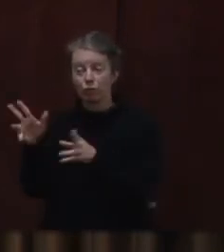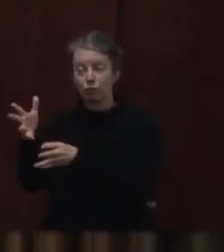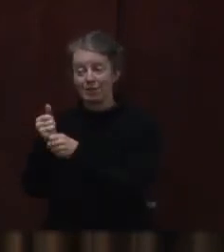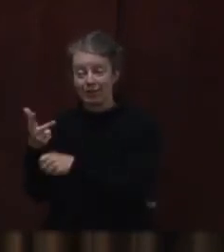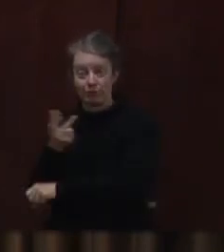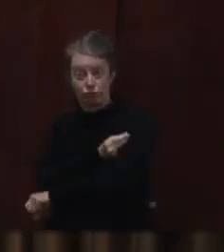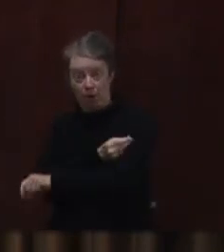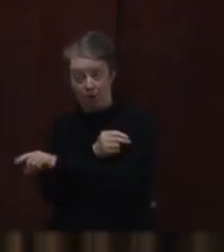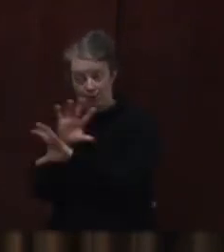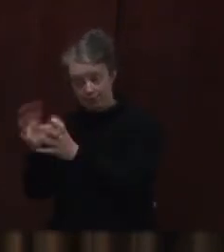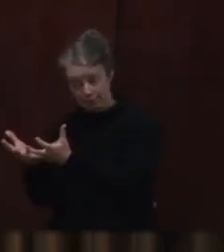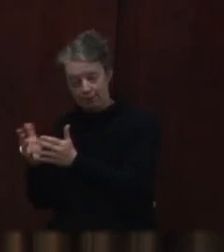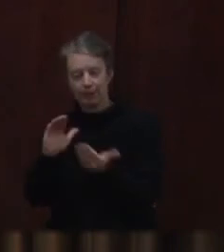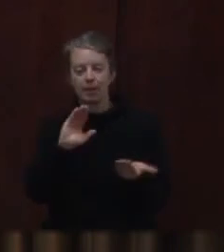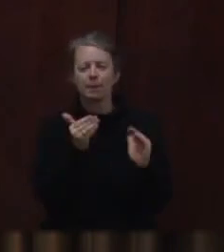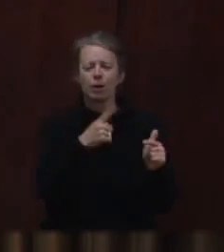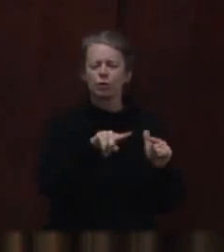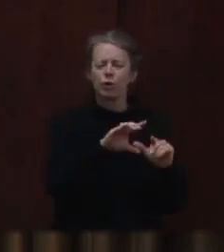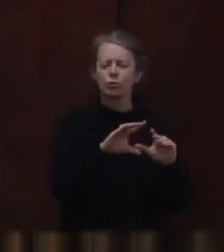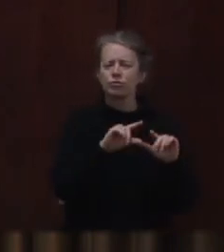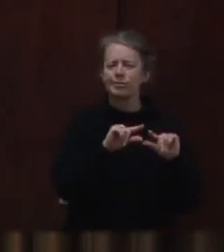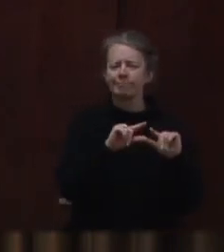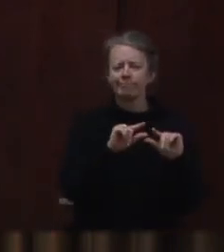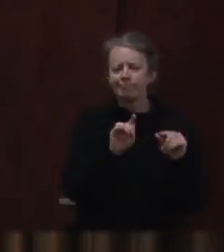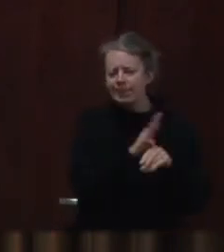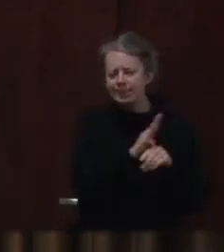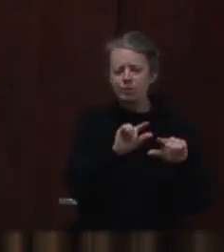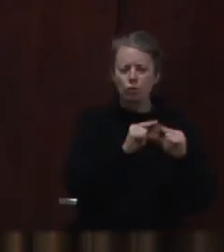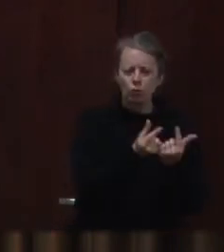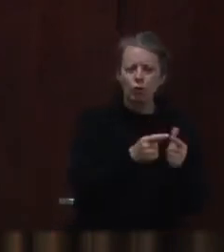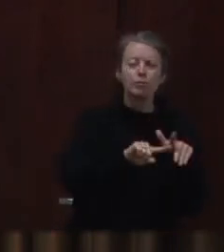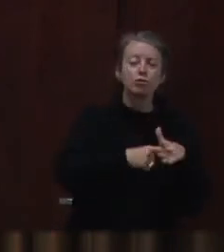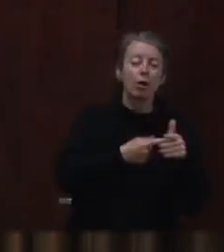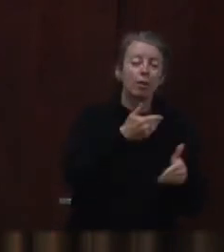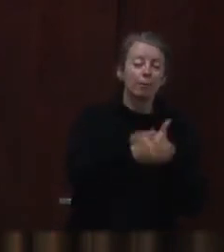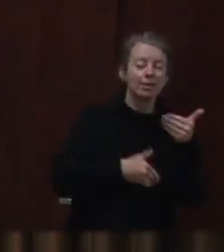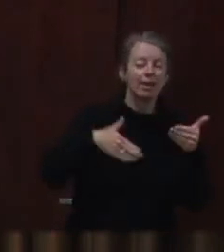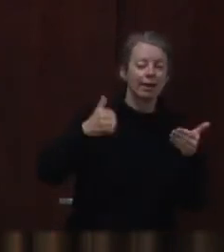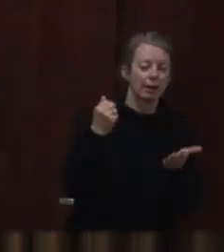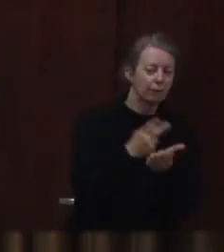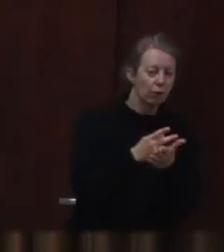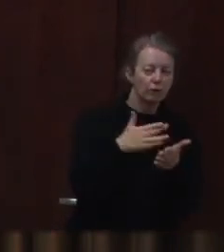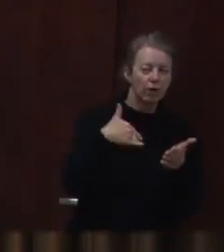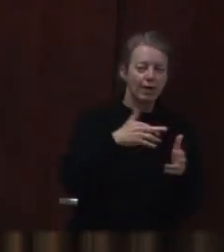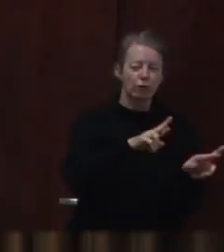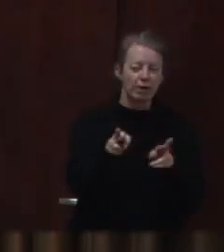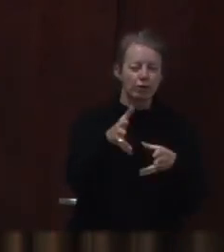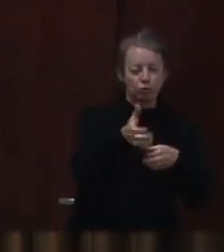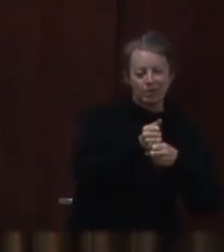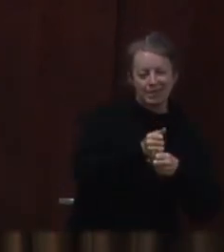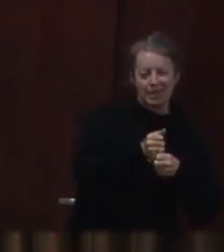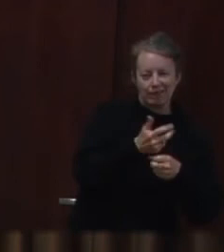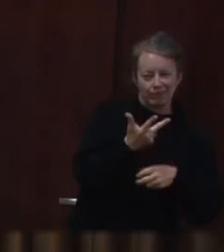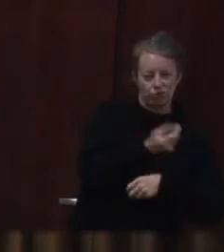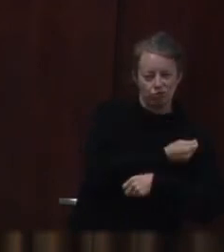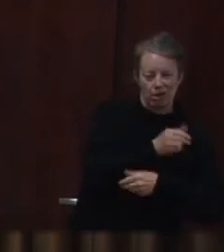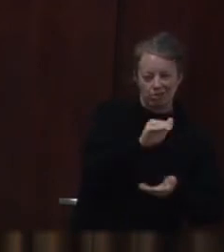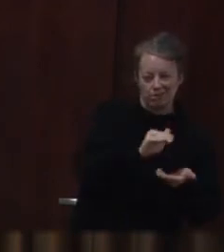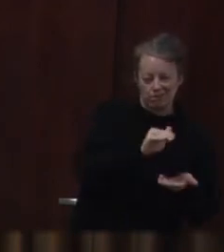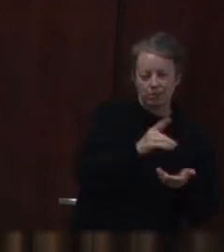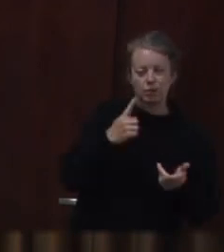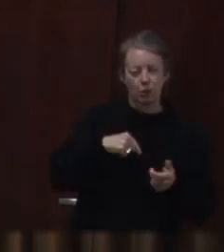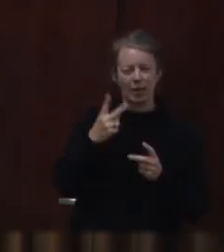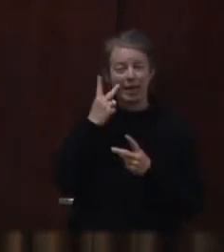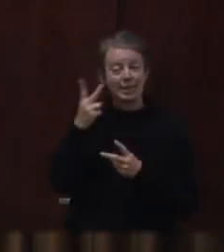who have started the process but may not be approved and may not be able to receive allocation yet. And so we can see as new providers come into